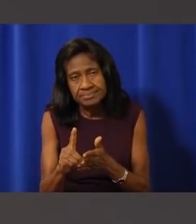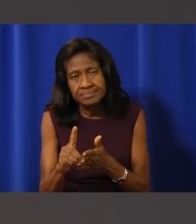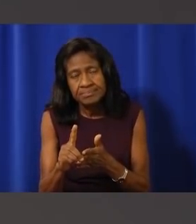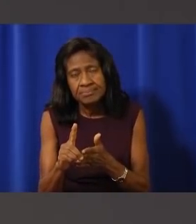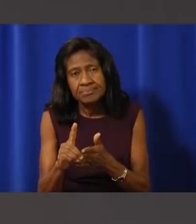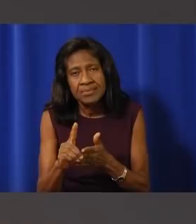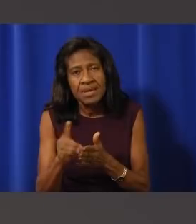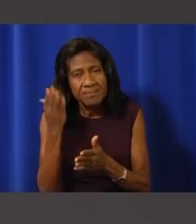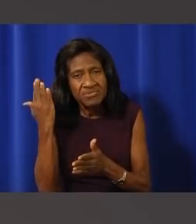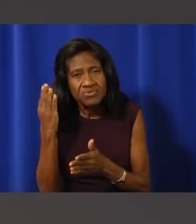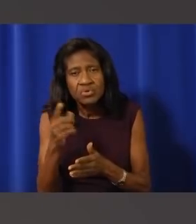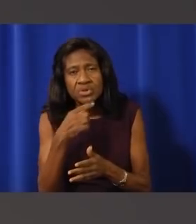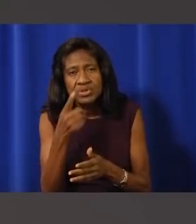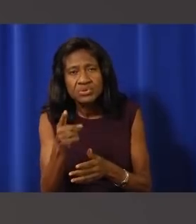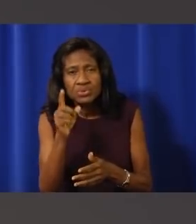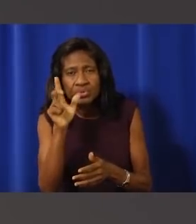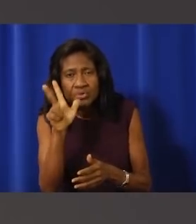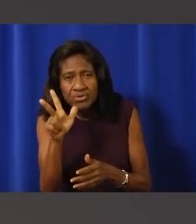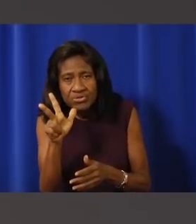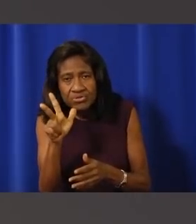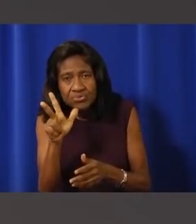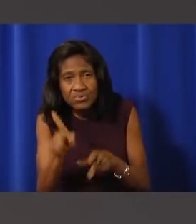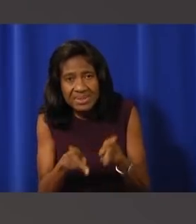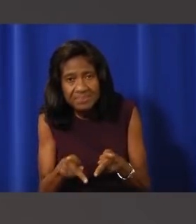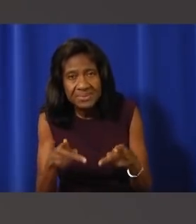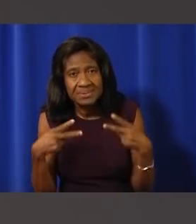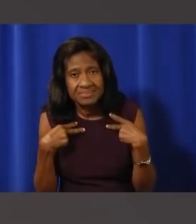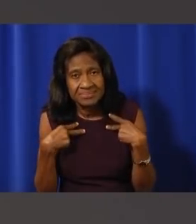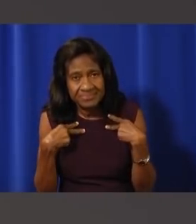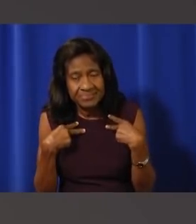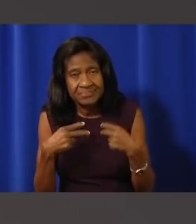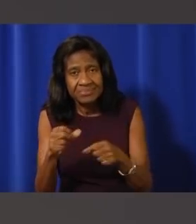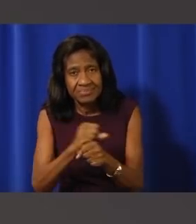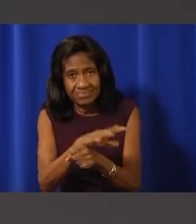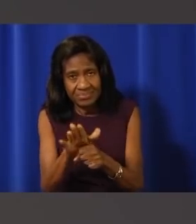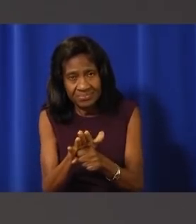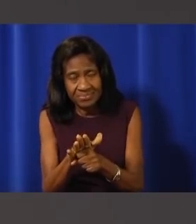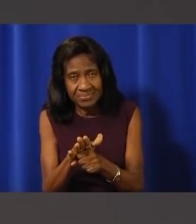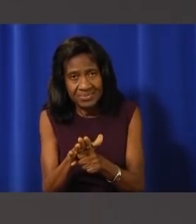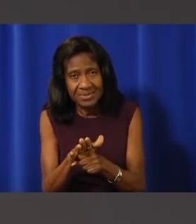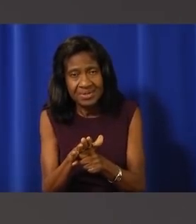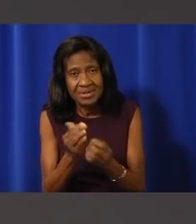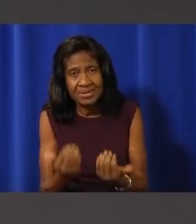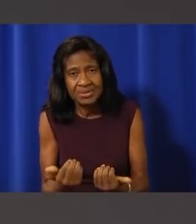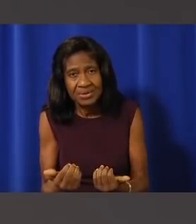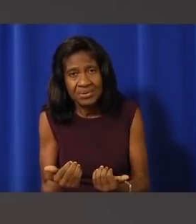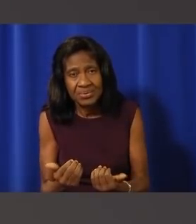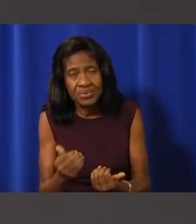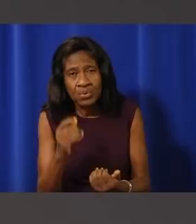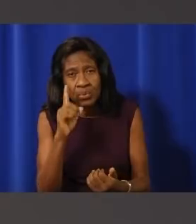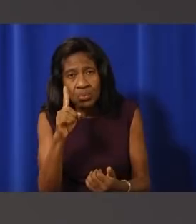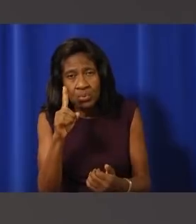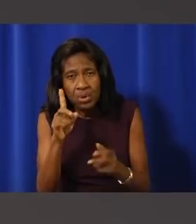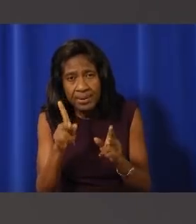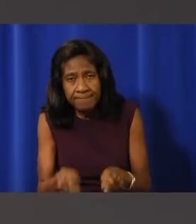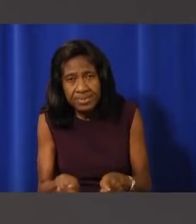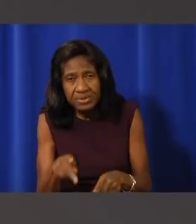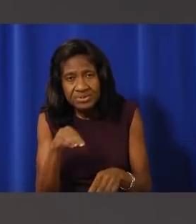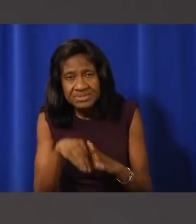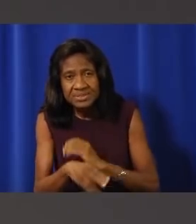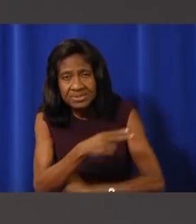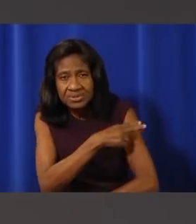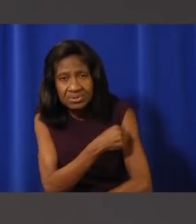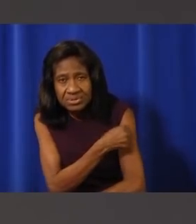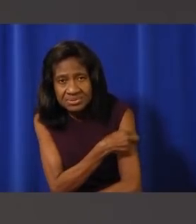previously let you know about 3 community cases, and I'm pleased to say that the one person who is an inpatient as a result of